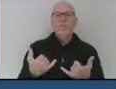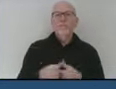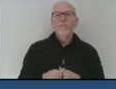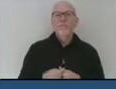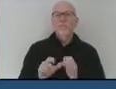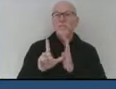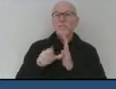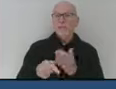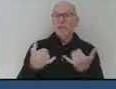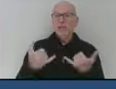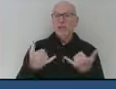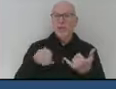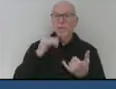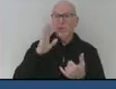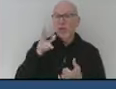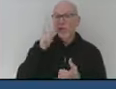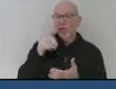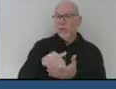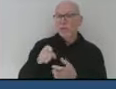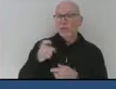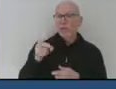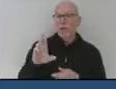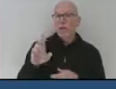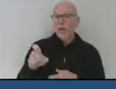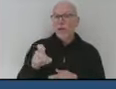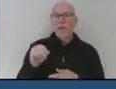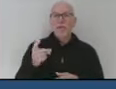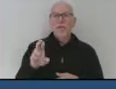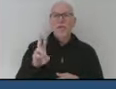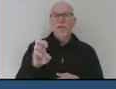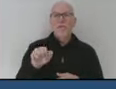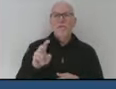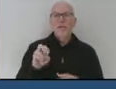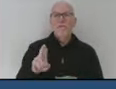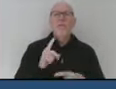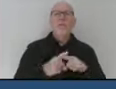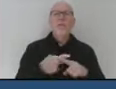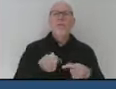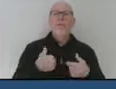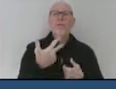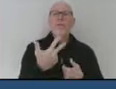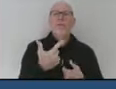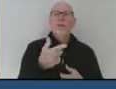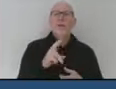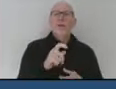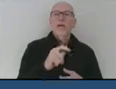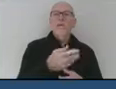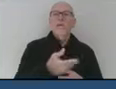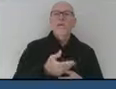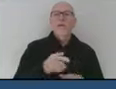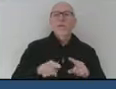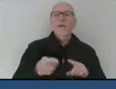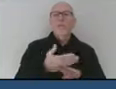on today, we'll hear again from Dr. Box and Dr. Weaver, and we have three guests. But before we get